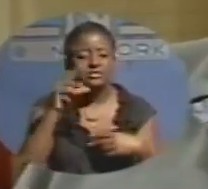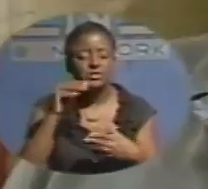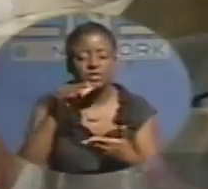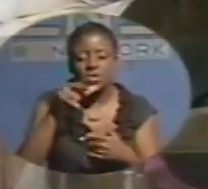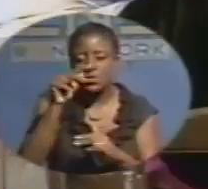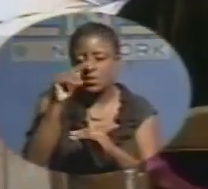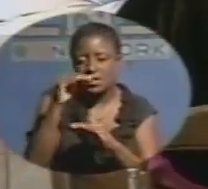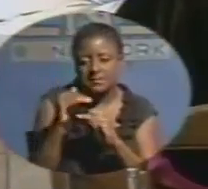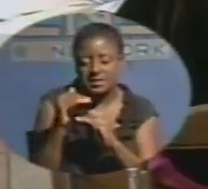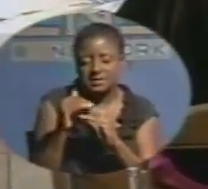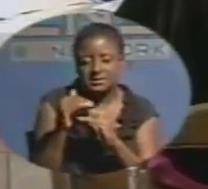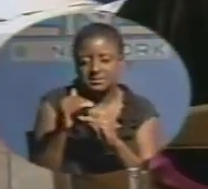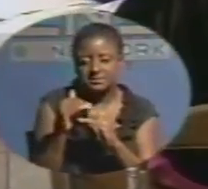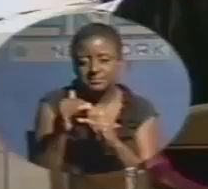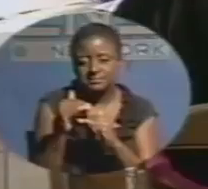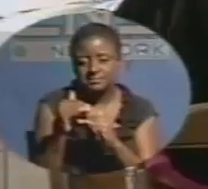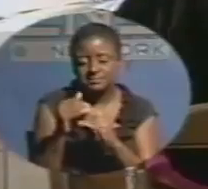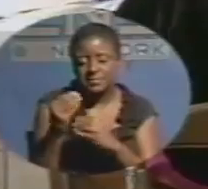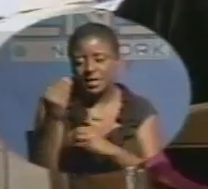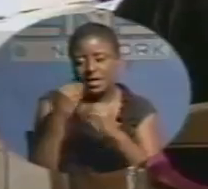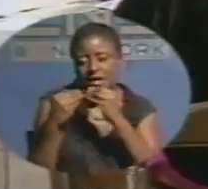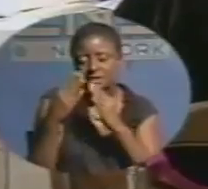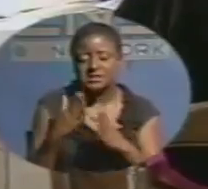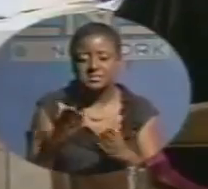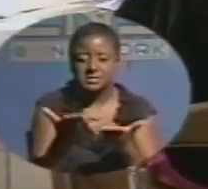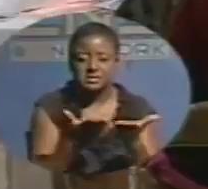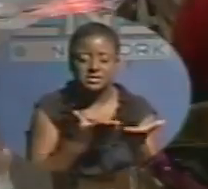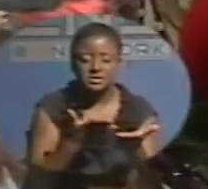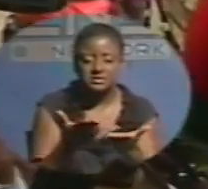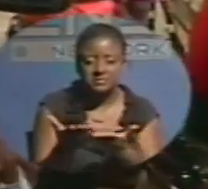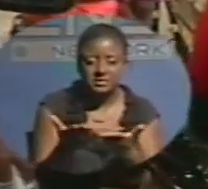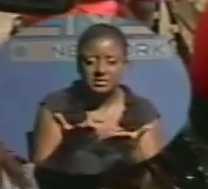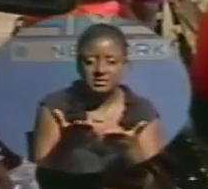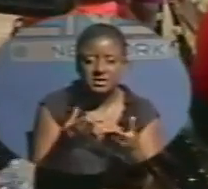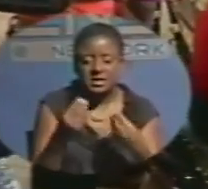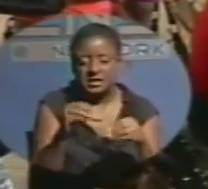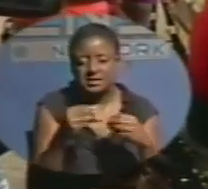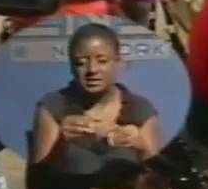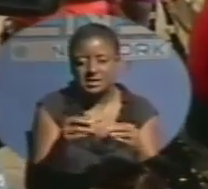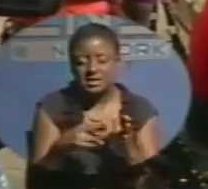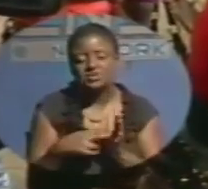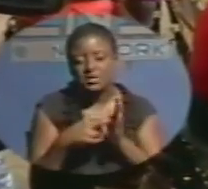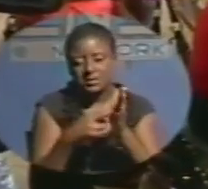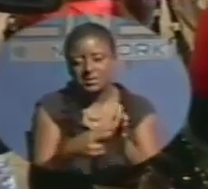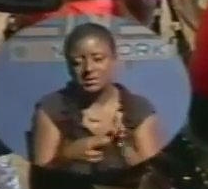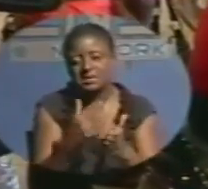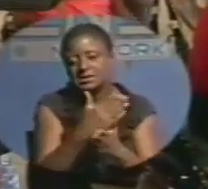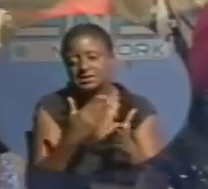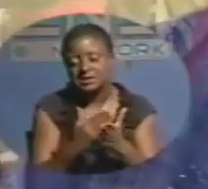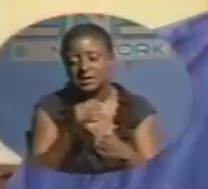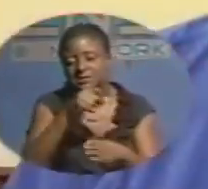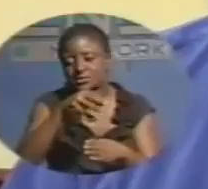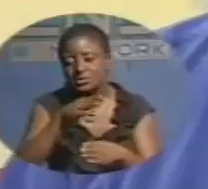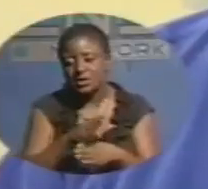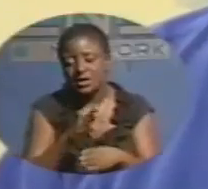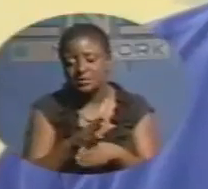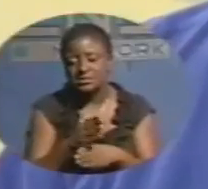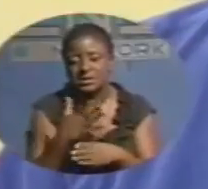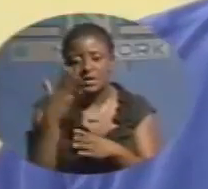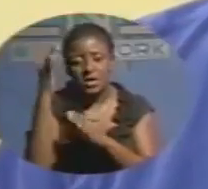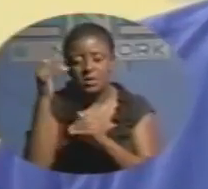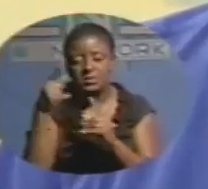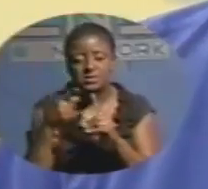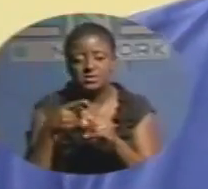we're looking for. Meantime, customer service and sales representatives are just some of the positions participating companies are hoping to fill. We were part of the Bain